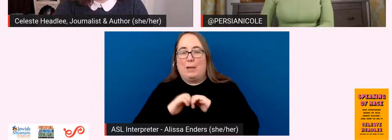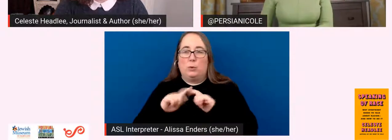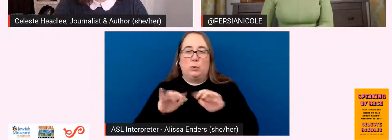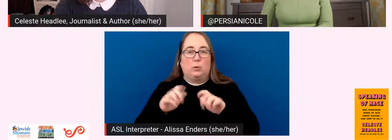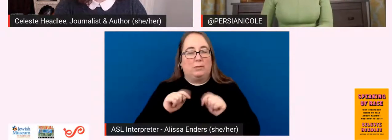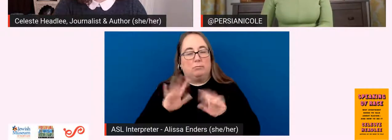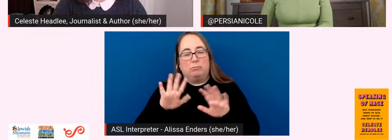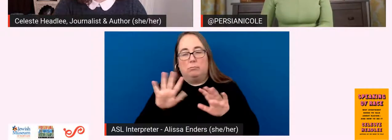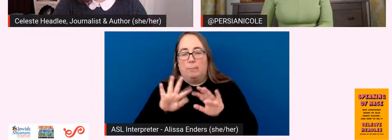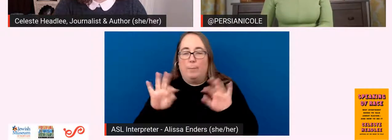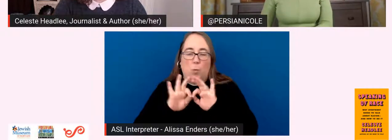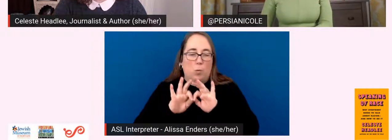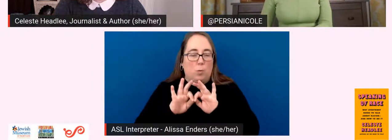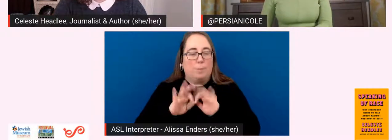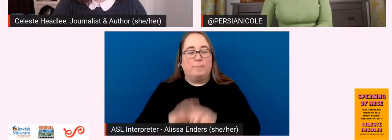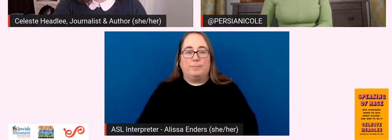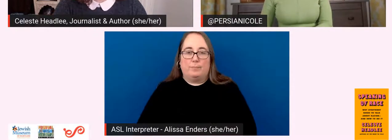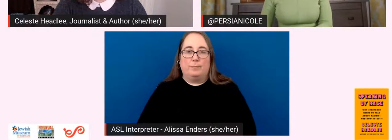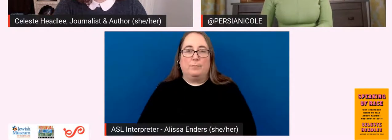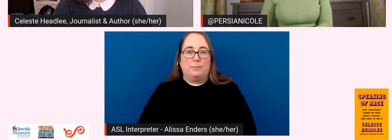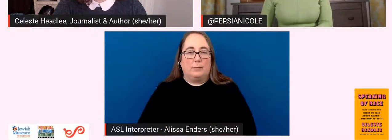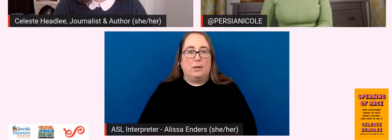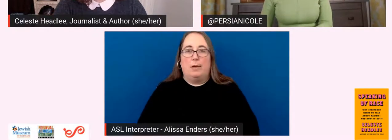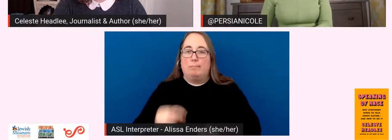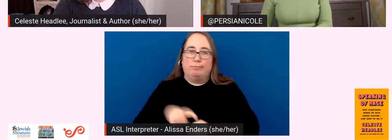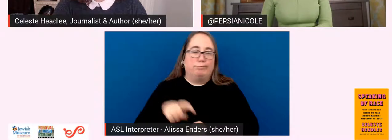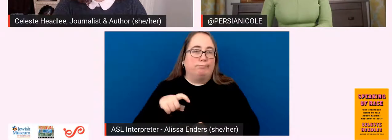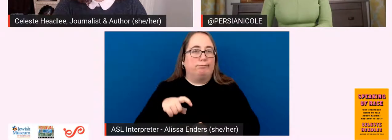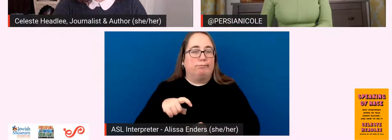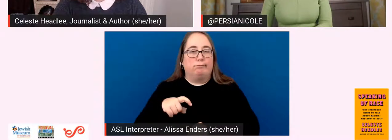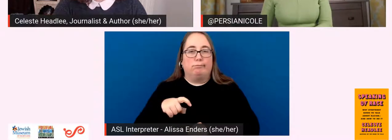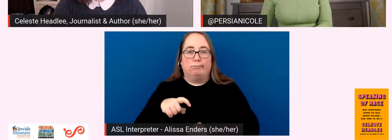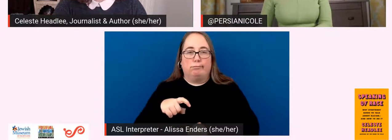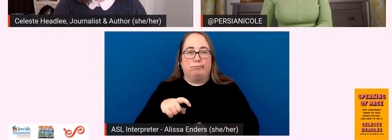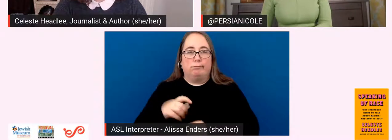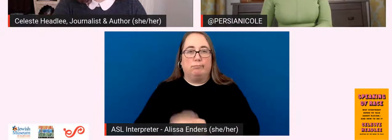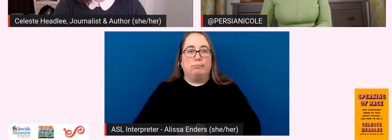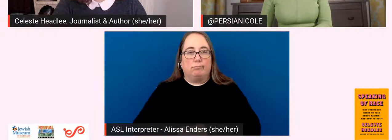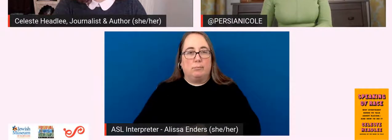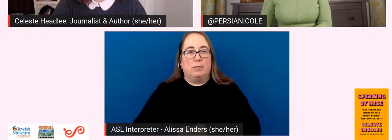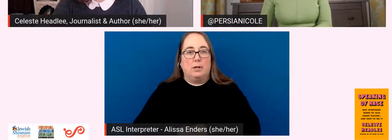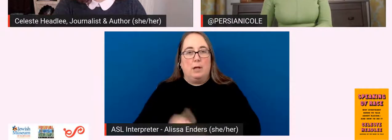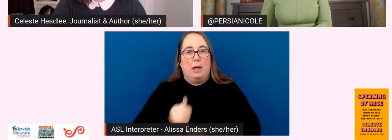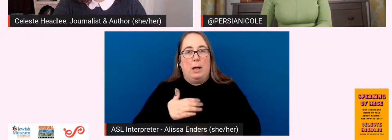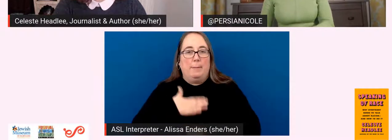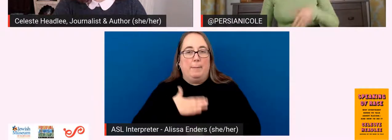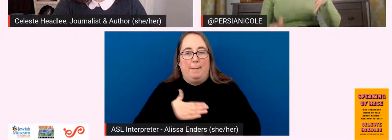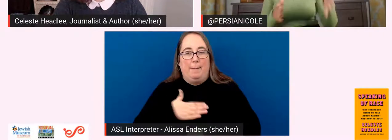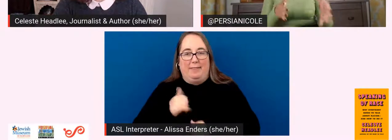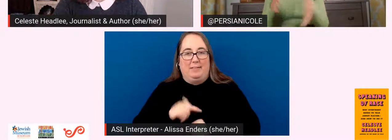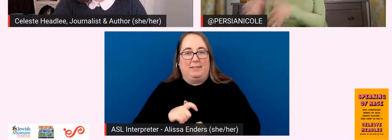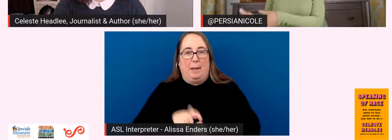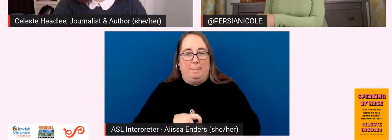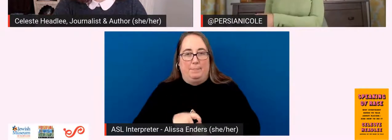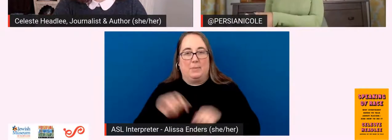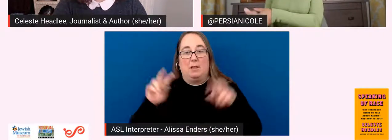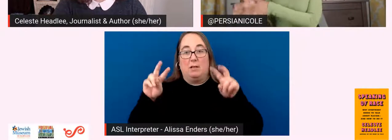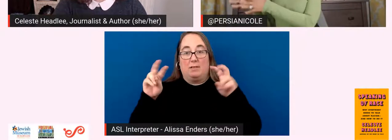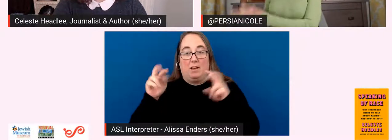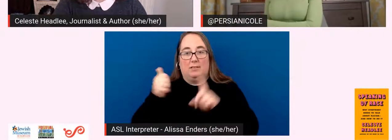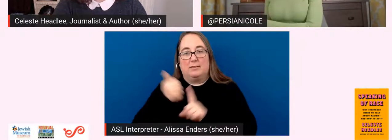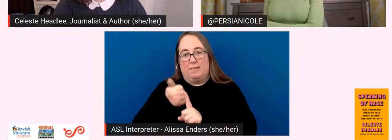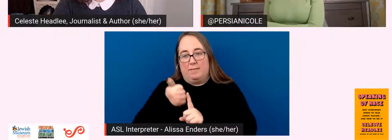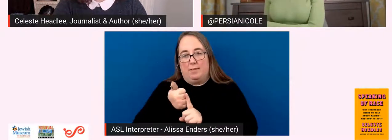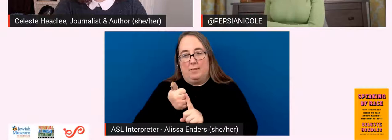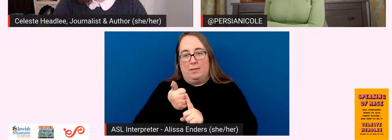essential. It is. And it's right on time. It couldn't have come at a better time. And I'm happy it came at this time. It's the title itself